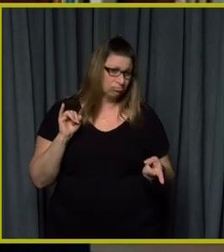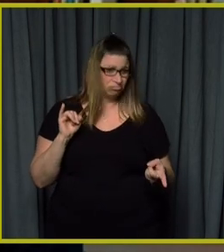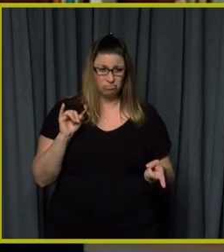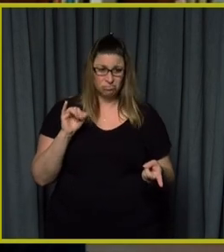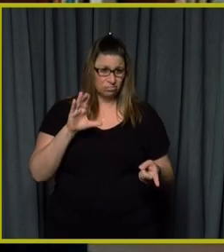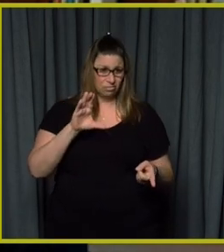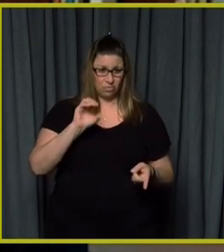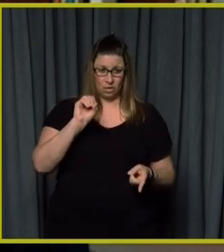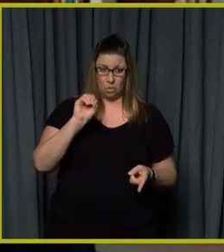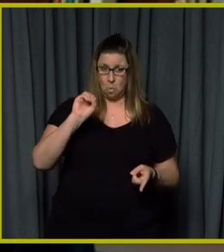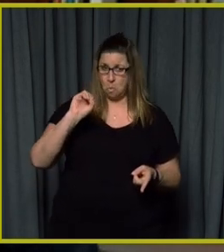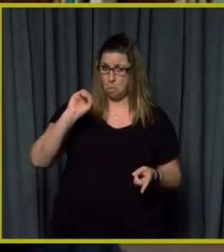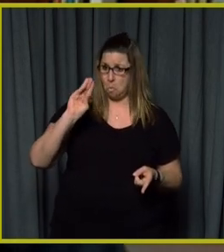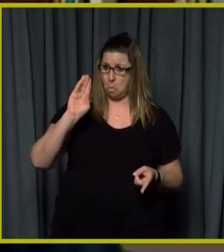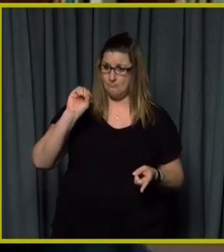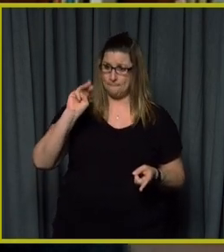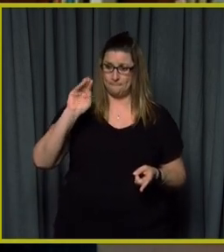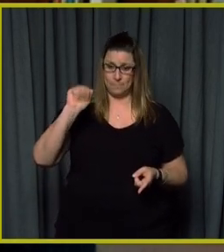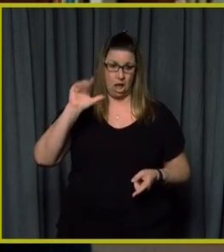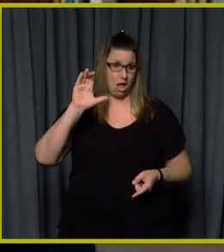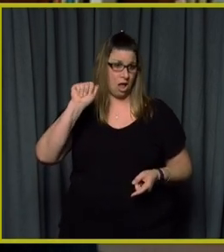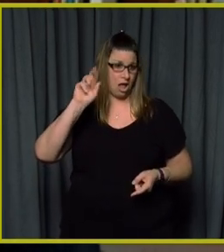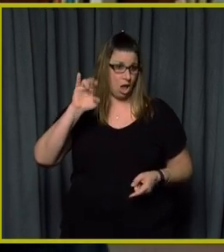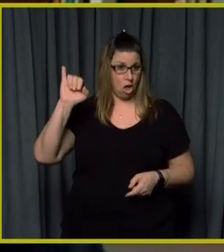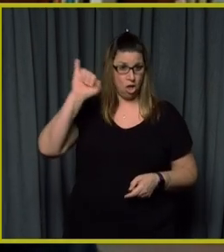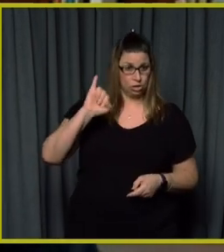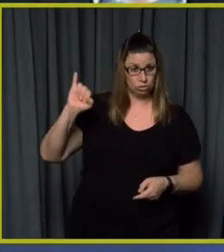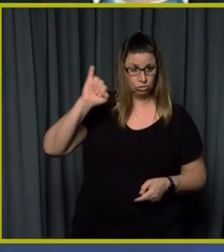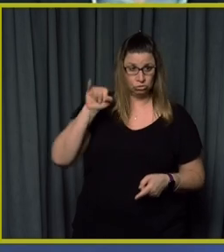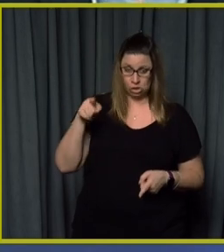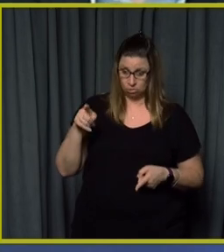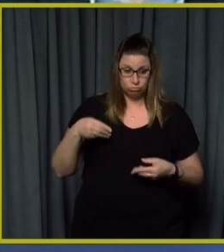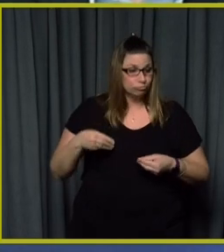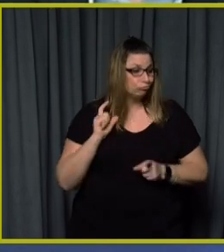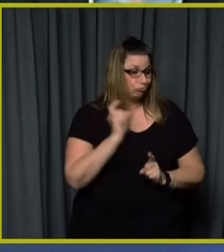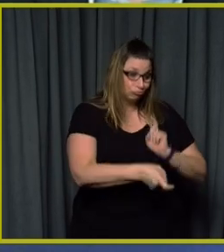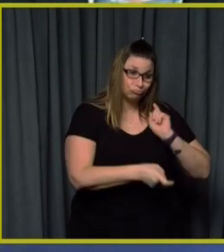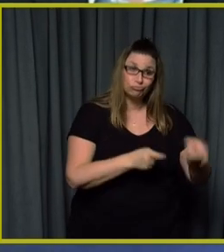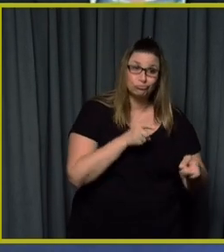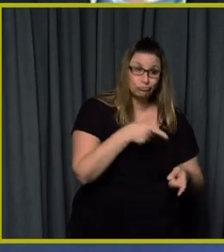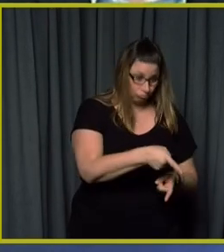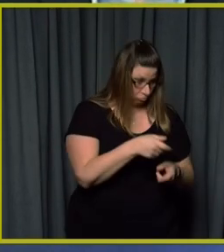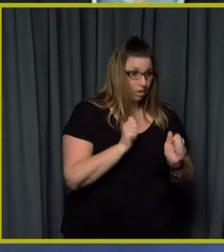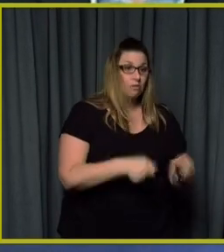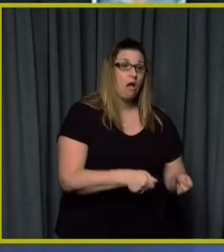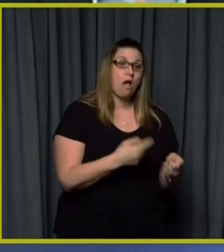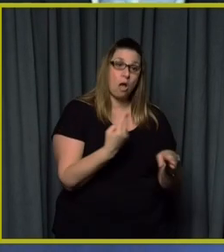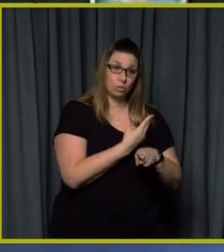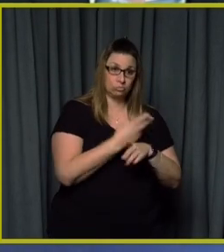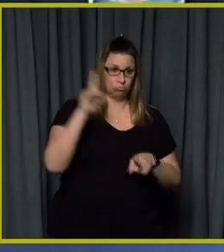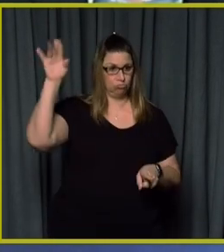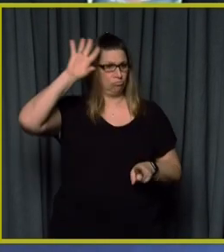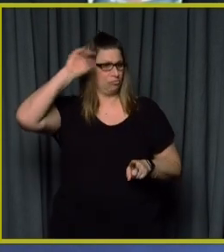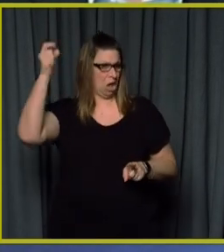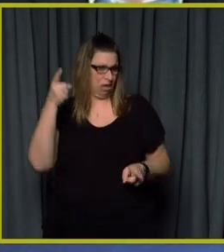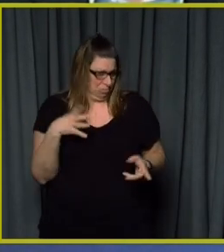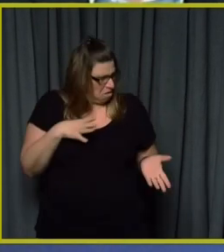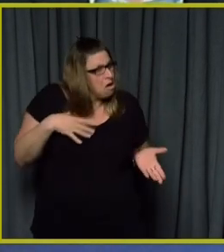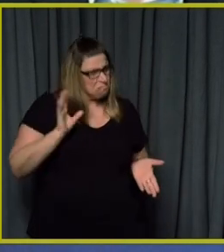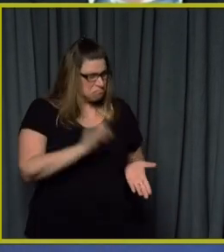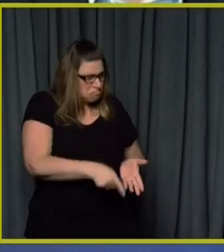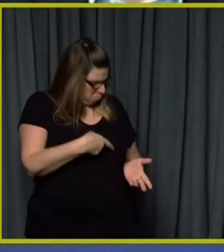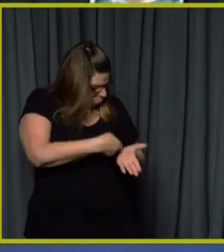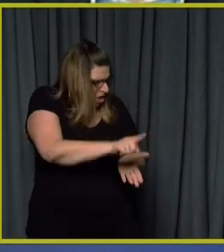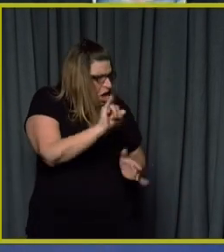making health insurance more widely available, picking up the call to pay for all COVID treatments for any worker, particularly a frontline worker